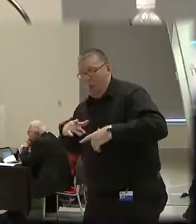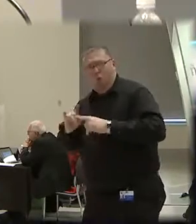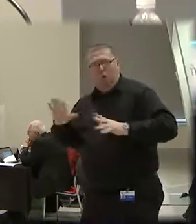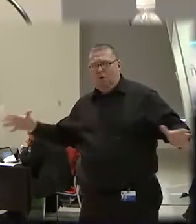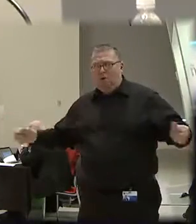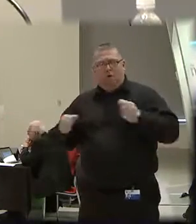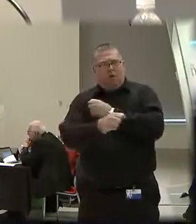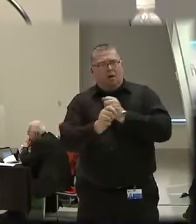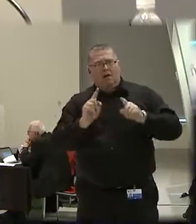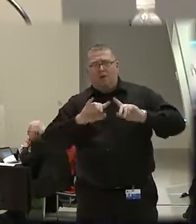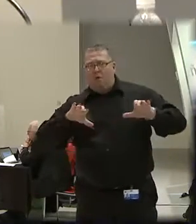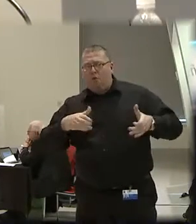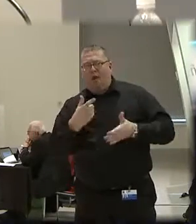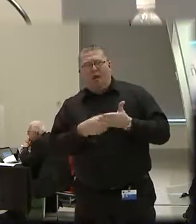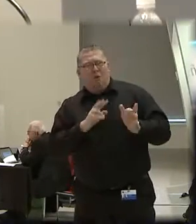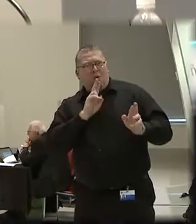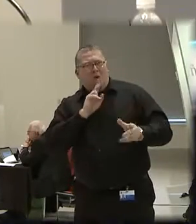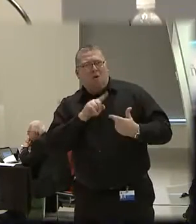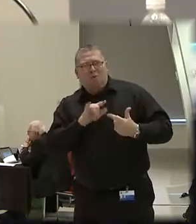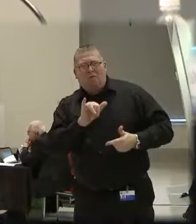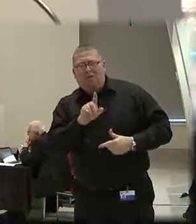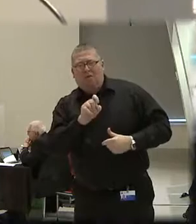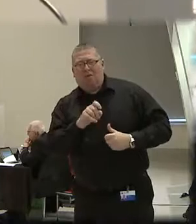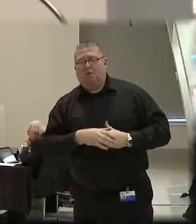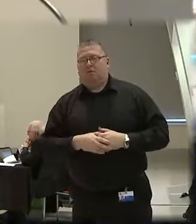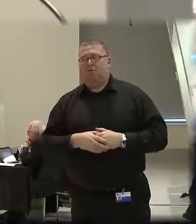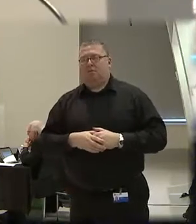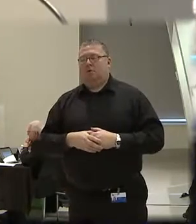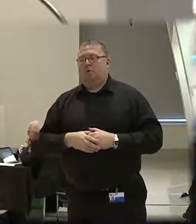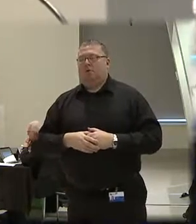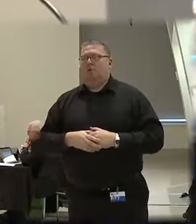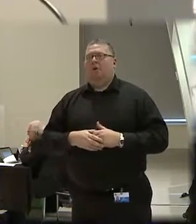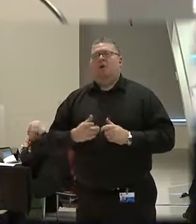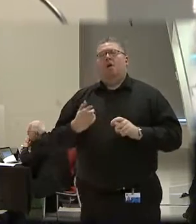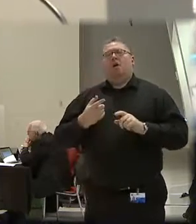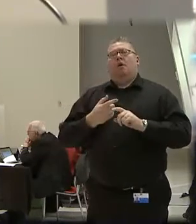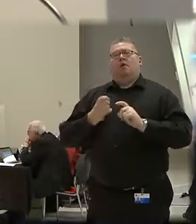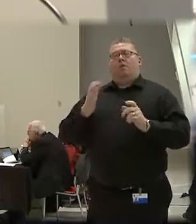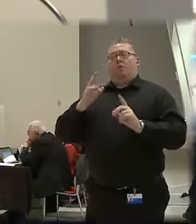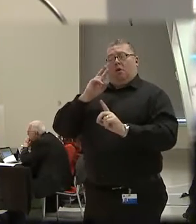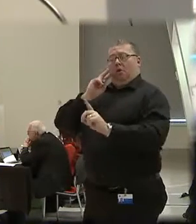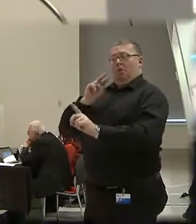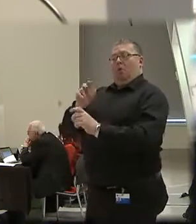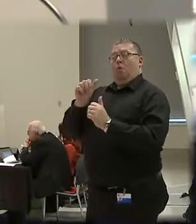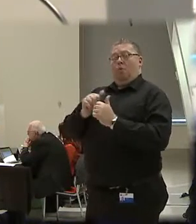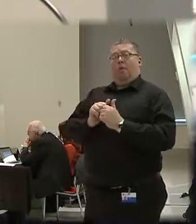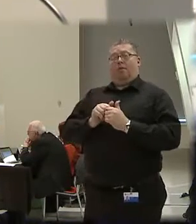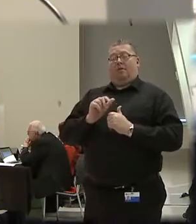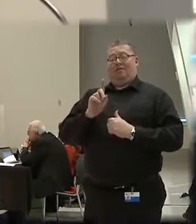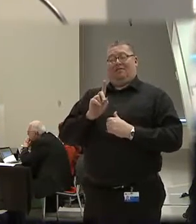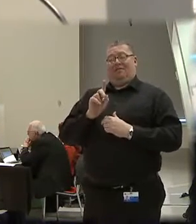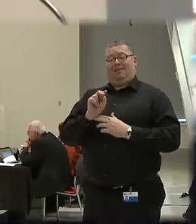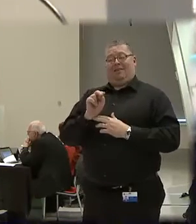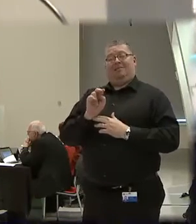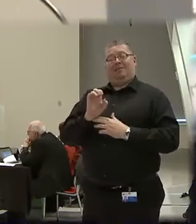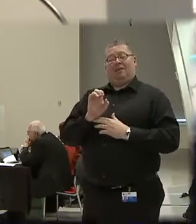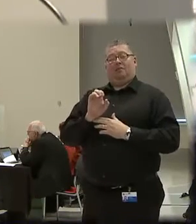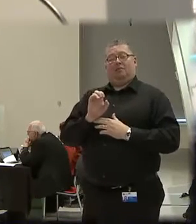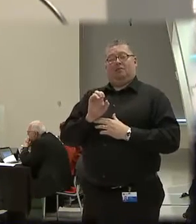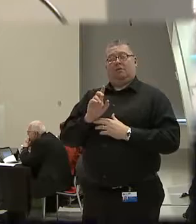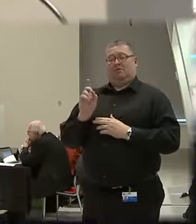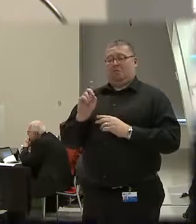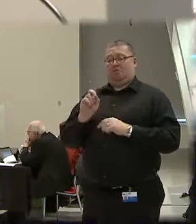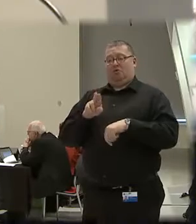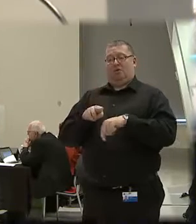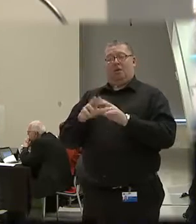question. Well, Go ahead. from the perspective of the DNC, we pre-position resources